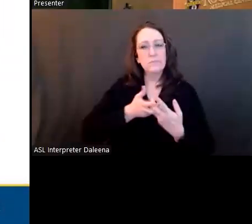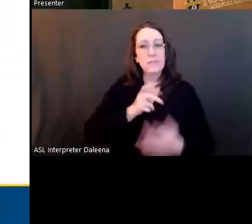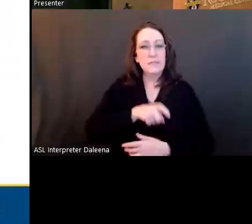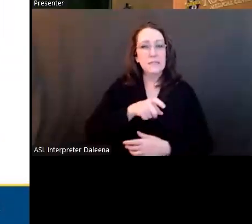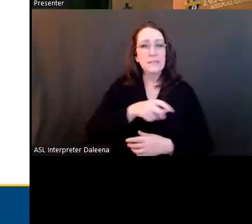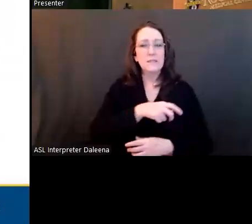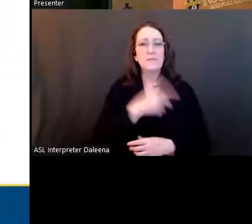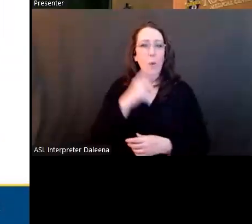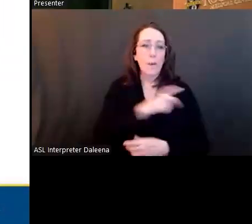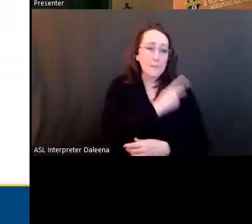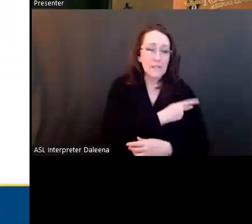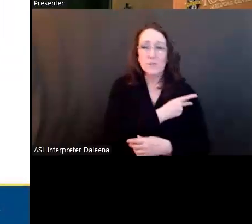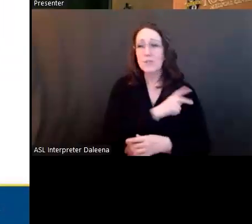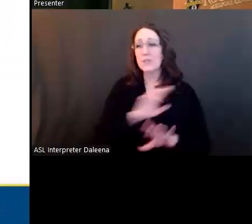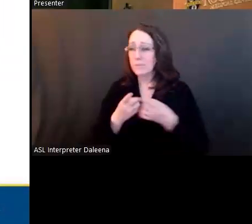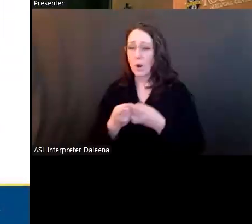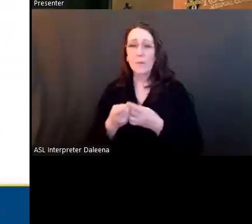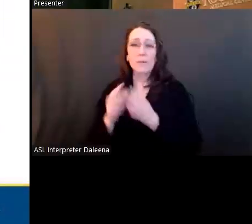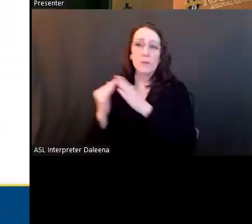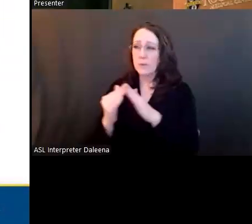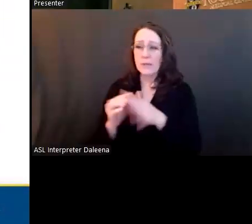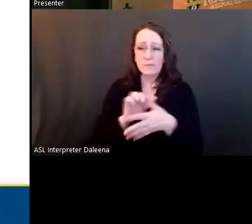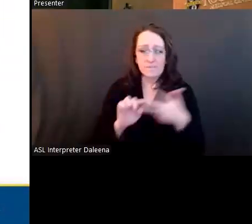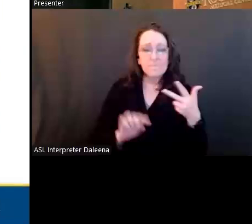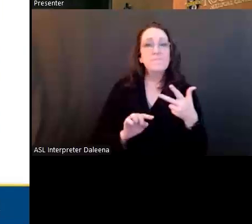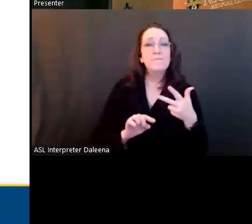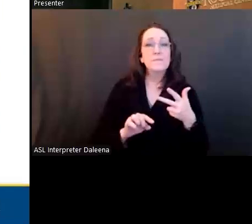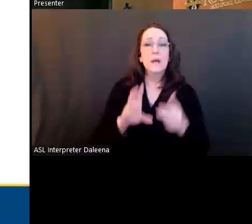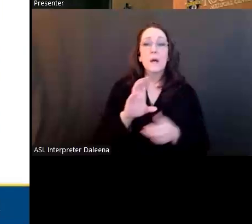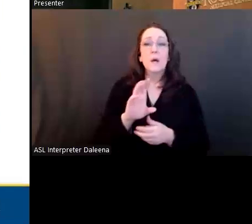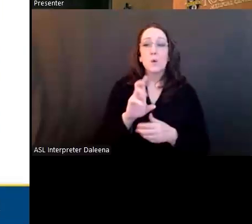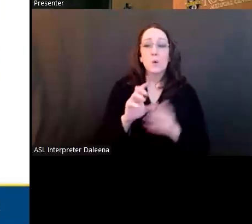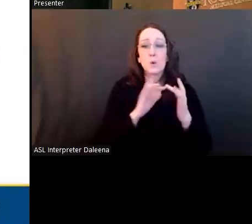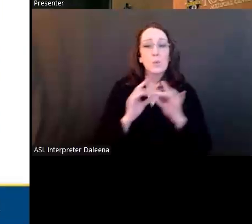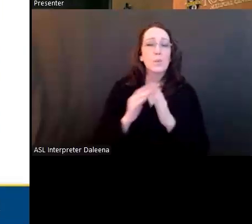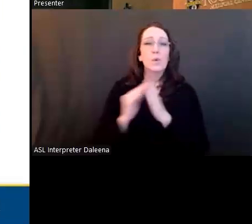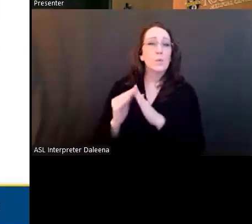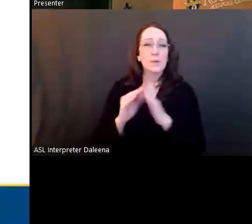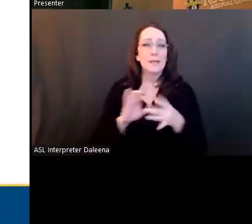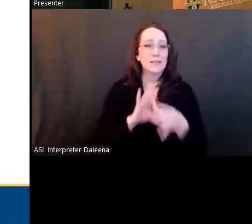and our community. And our Community Ties team is the next step in that evolution.